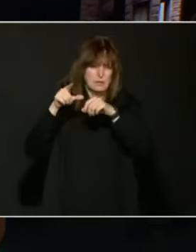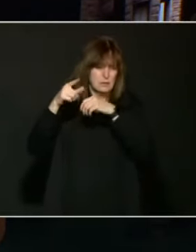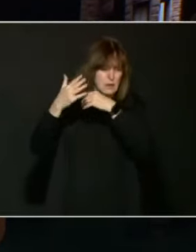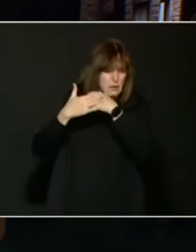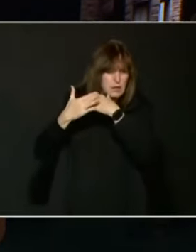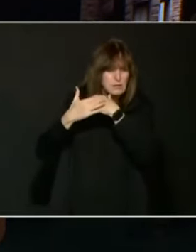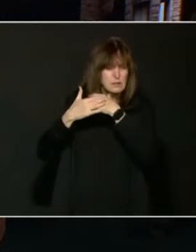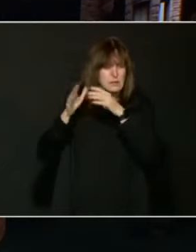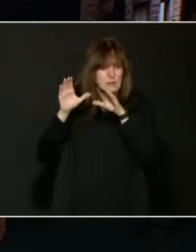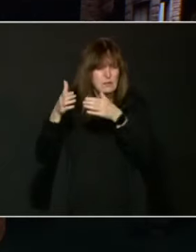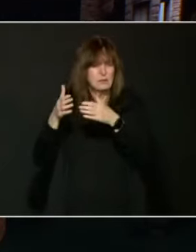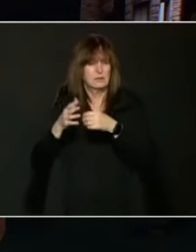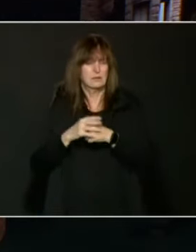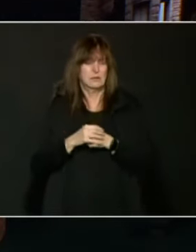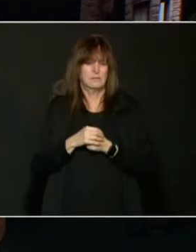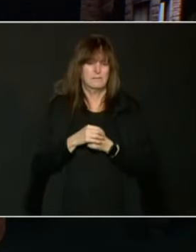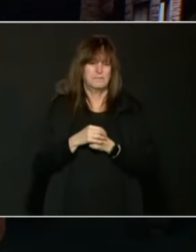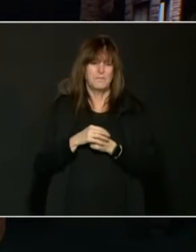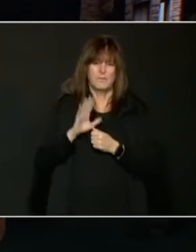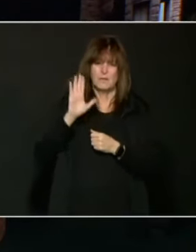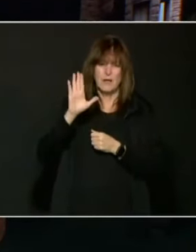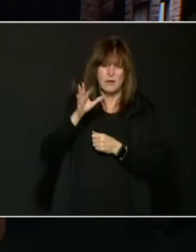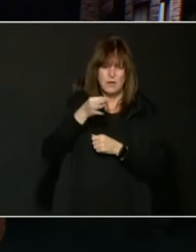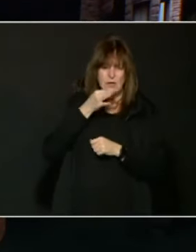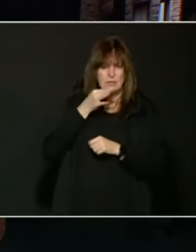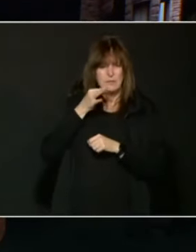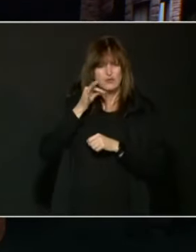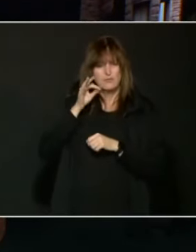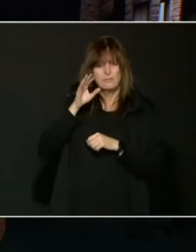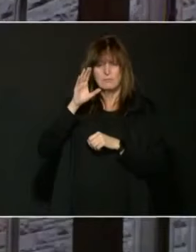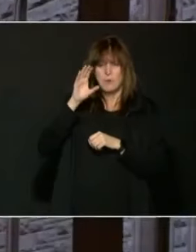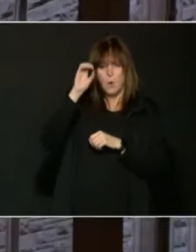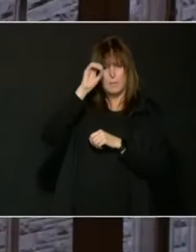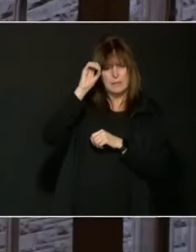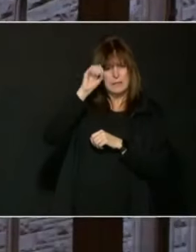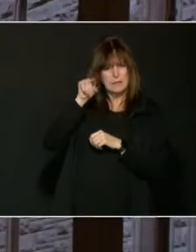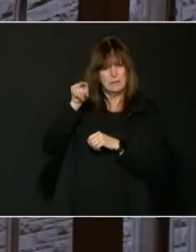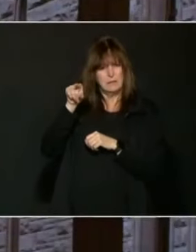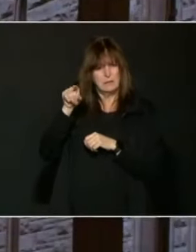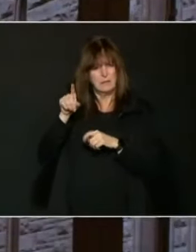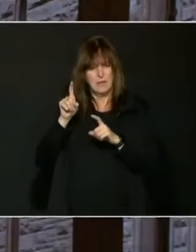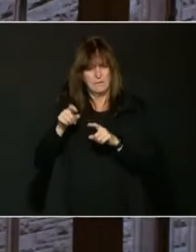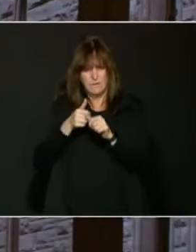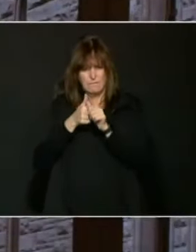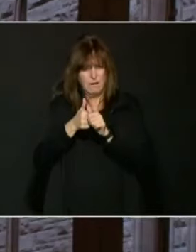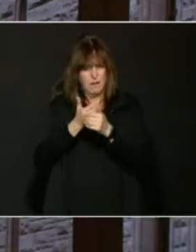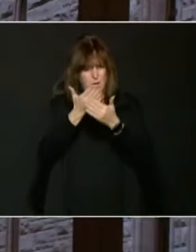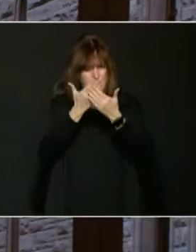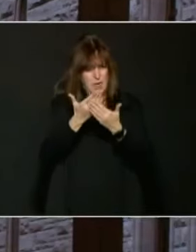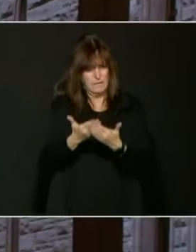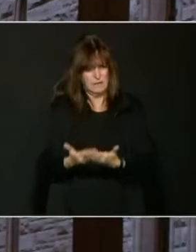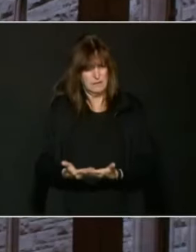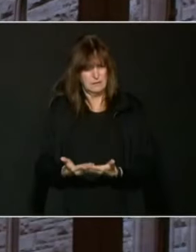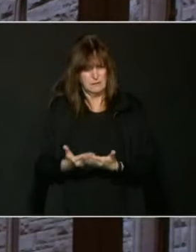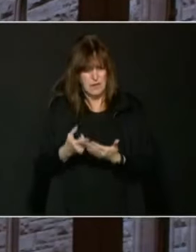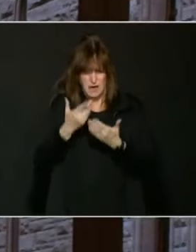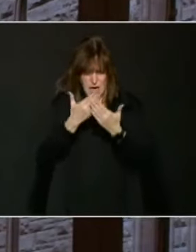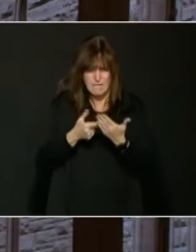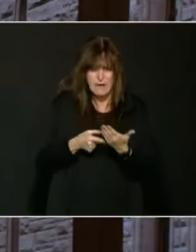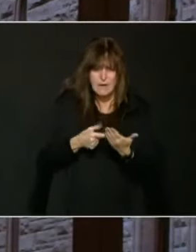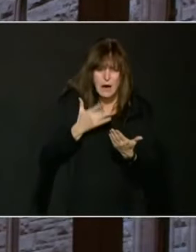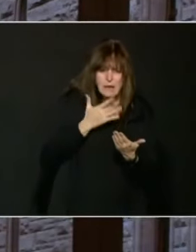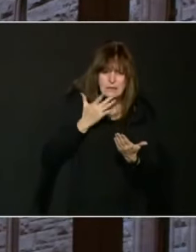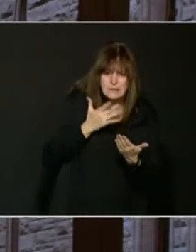that goes beyond the evidence and ask what should be done further from their compilation of expert opinion to